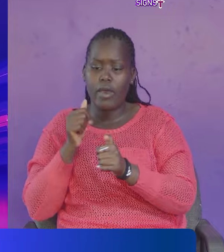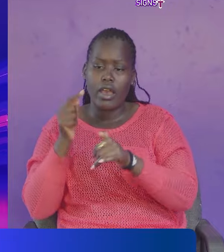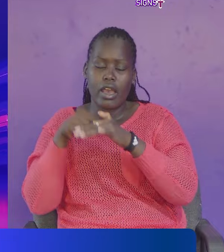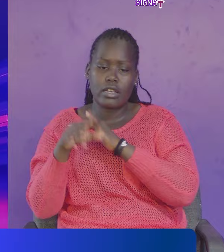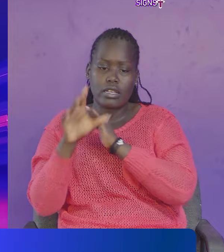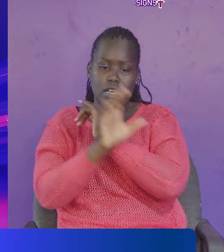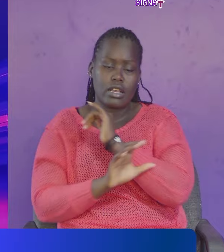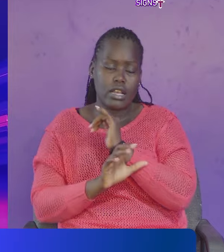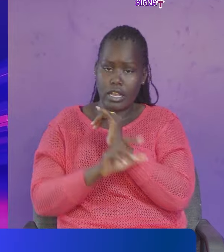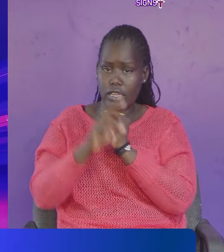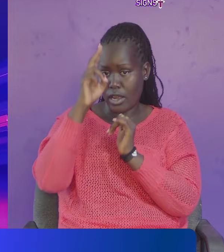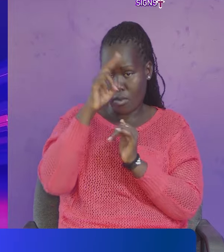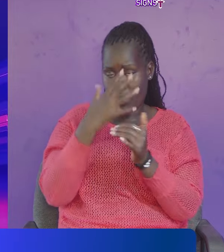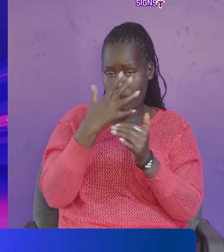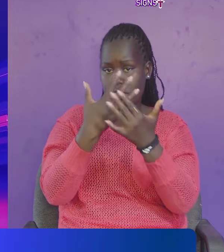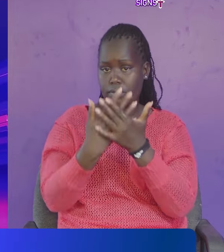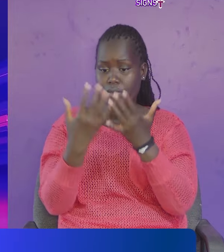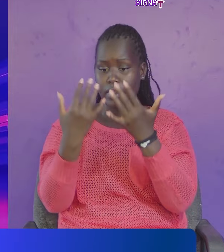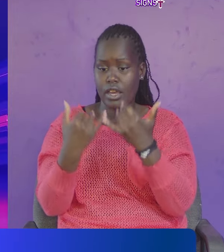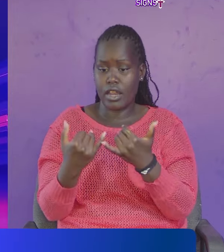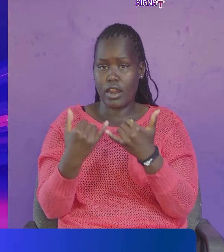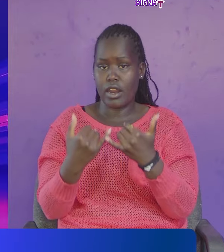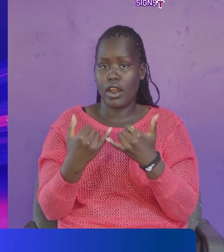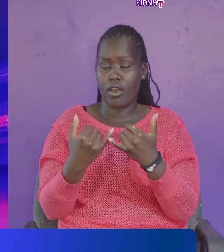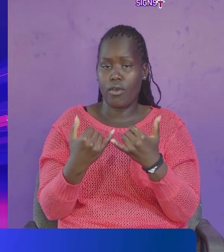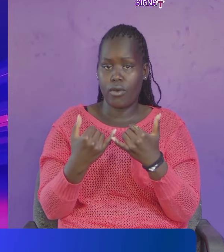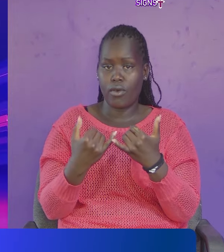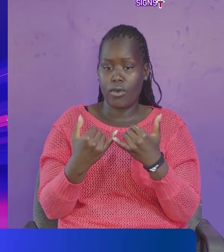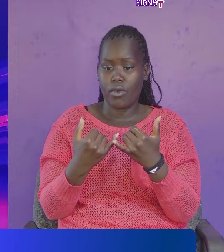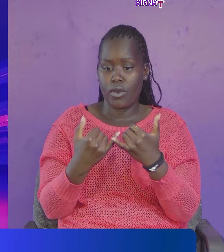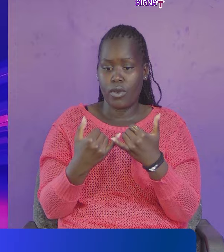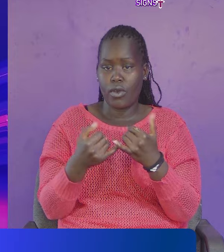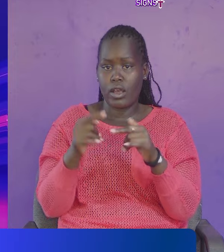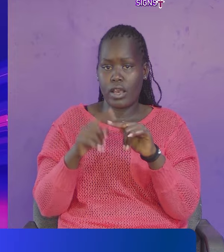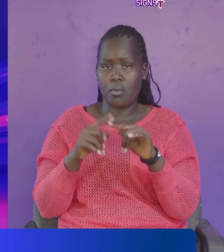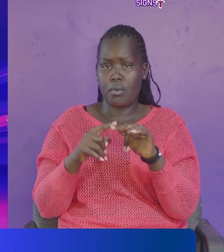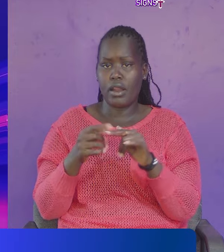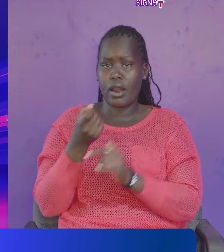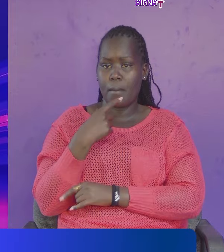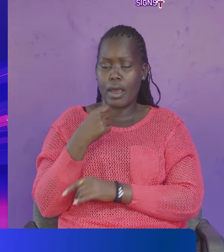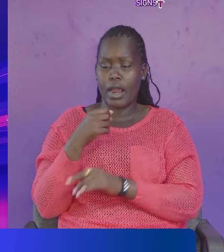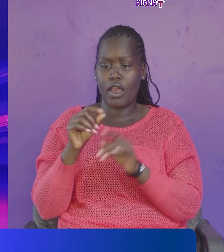country's police cells. Now, the Independent Medical